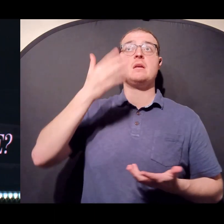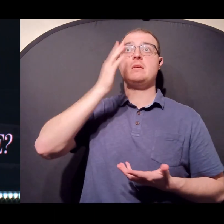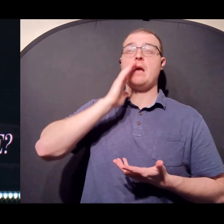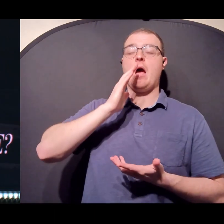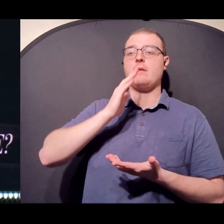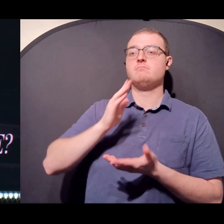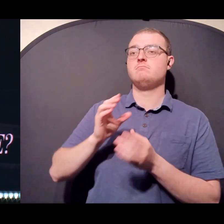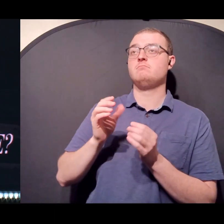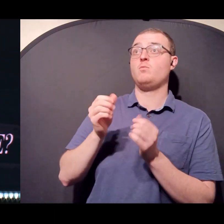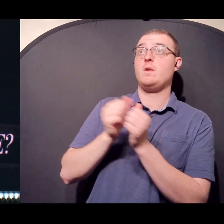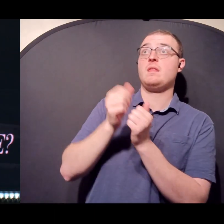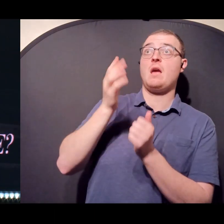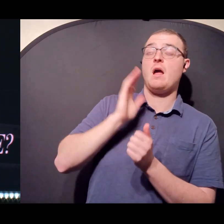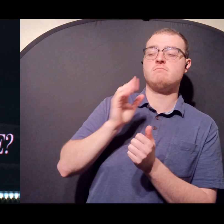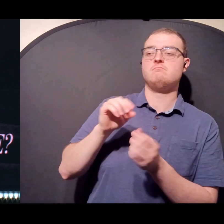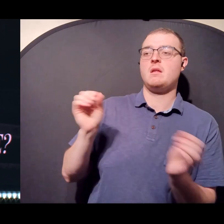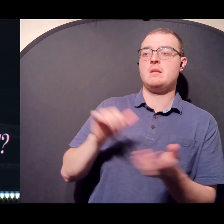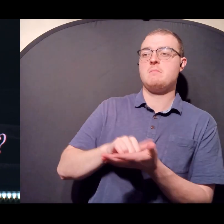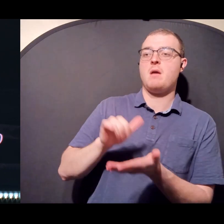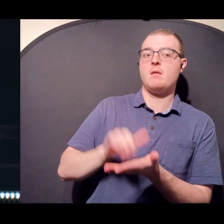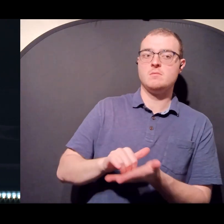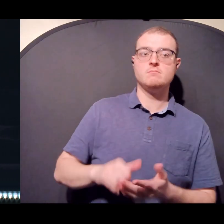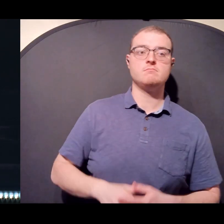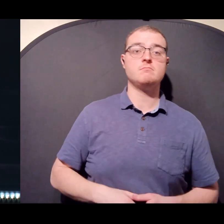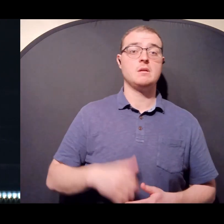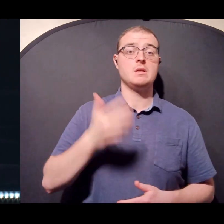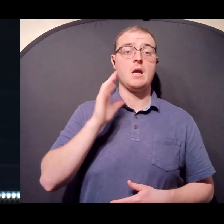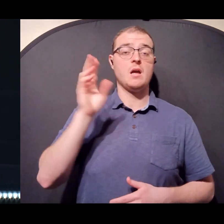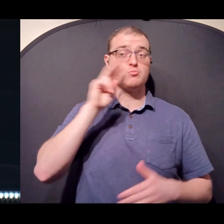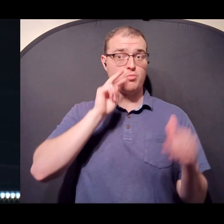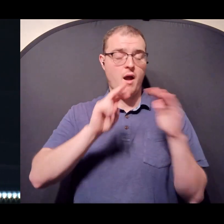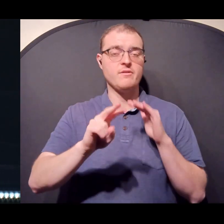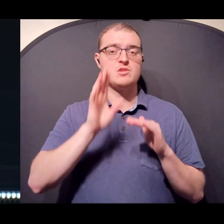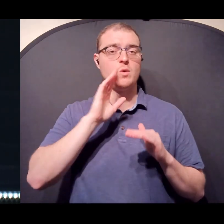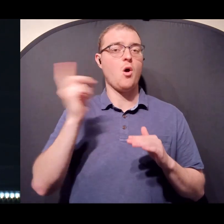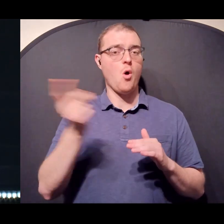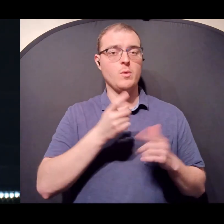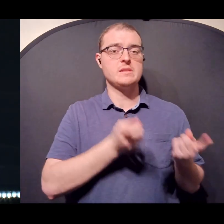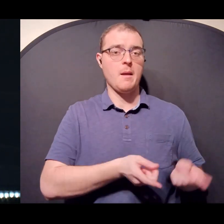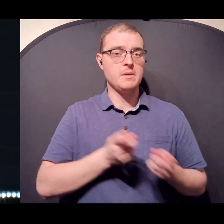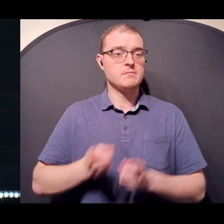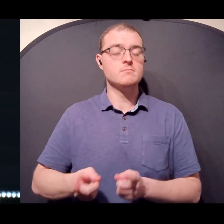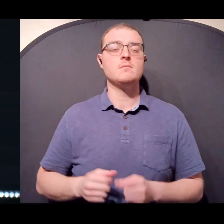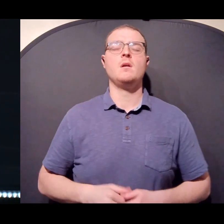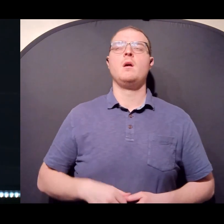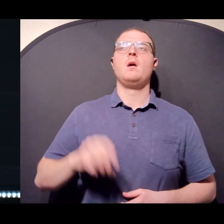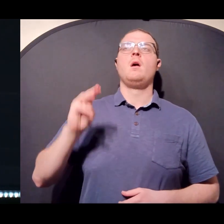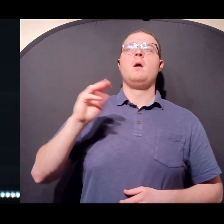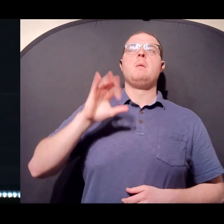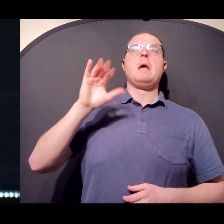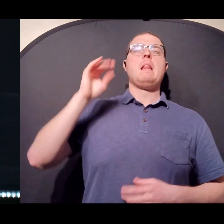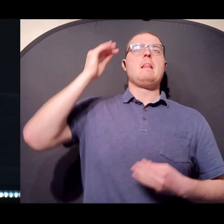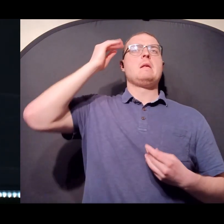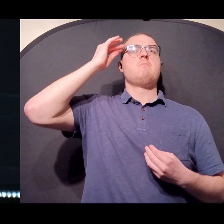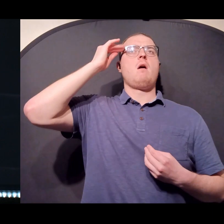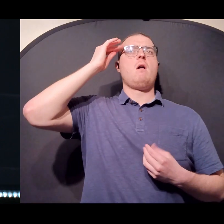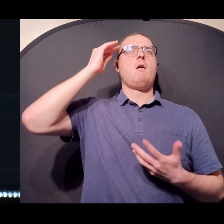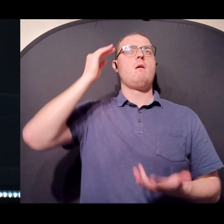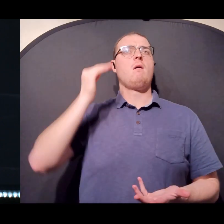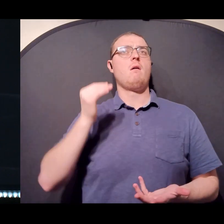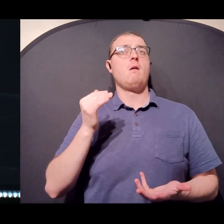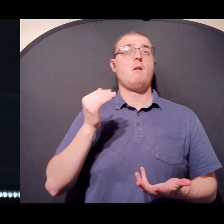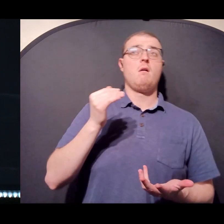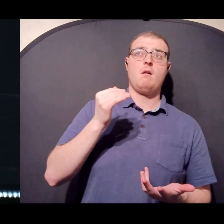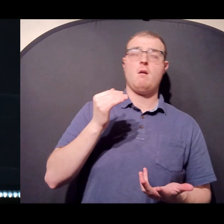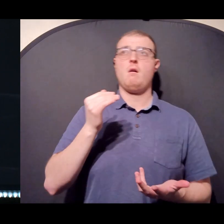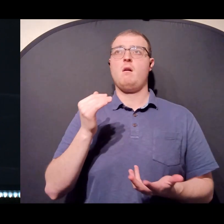Mary is living in this tension. She's received a prophetic promise, the promise of the Messiah.